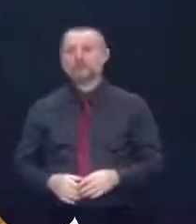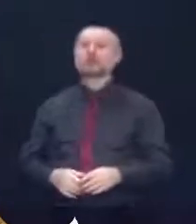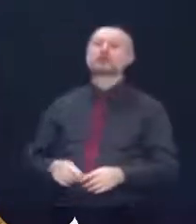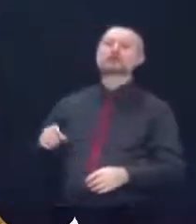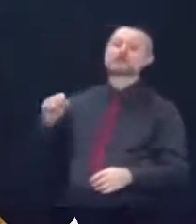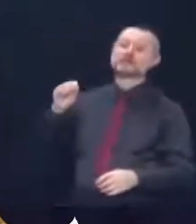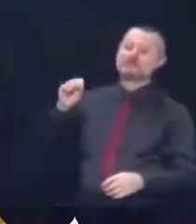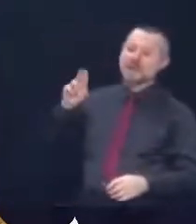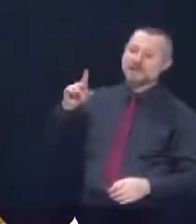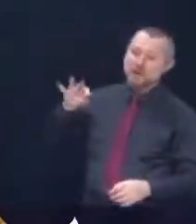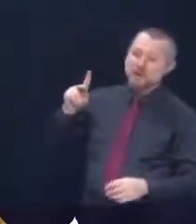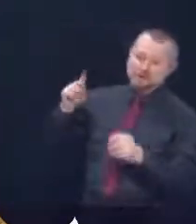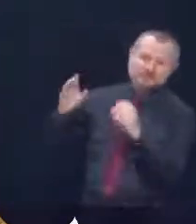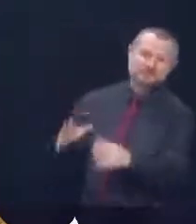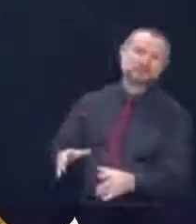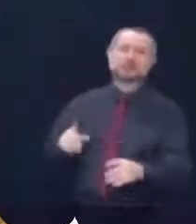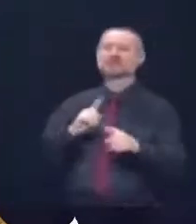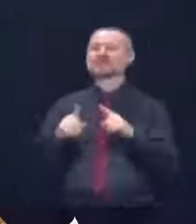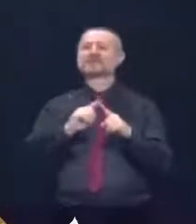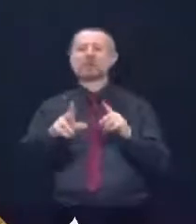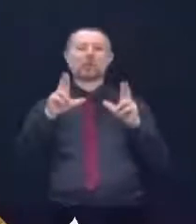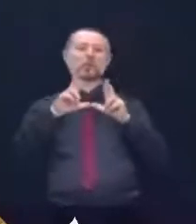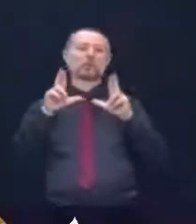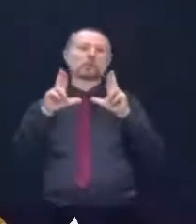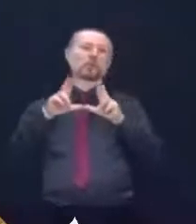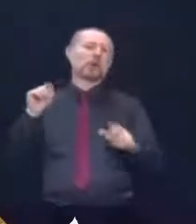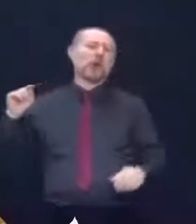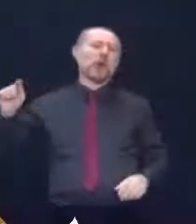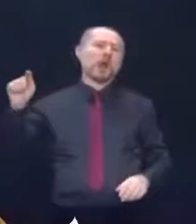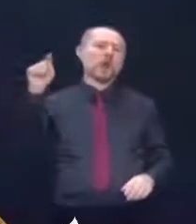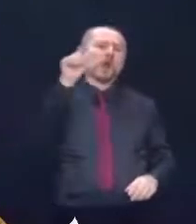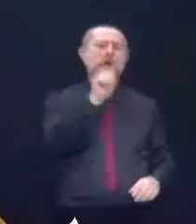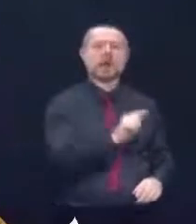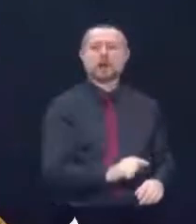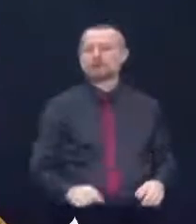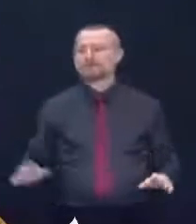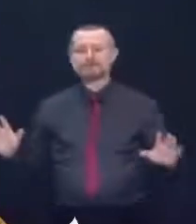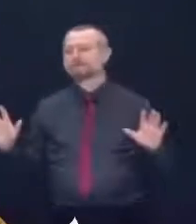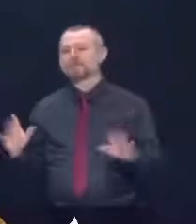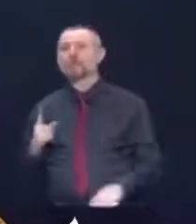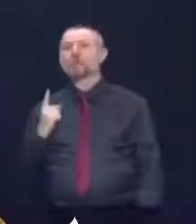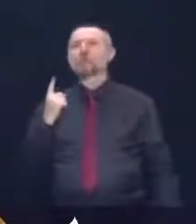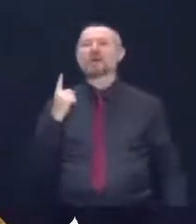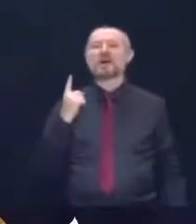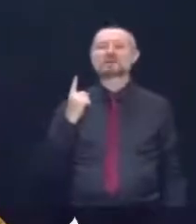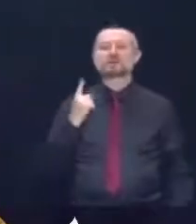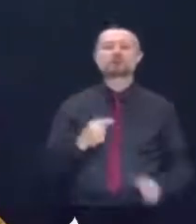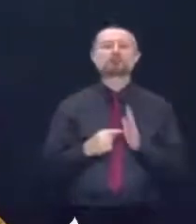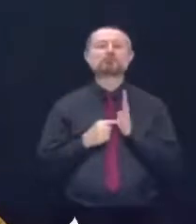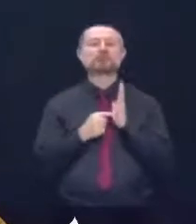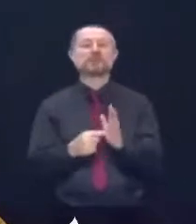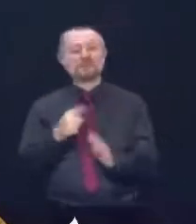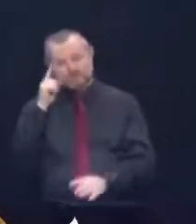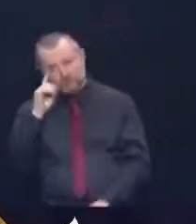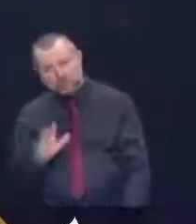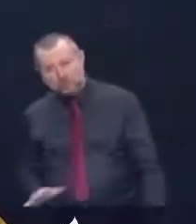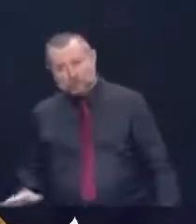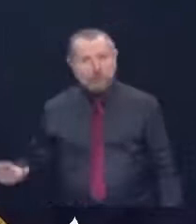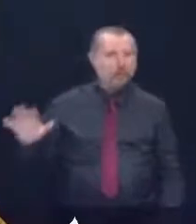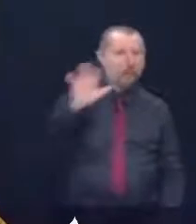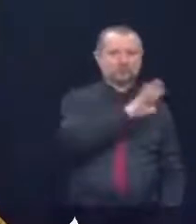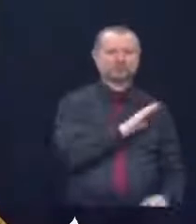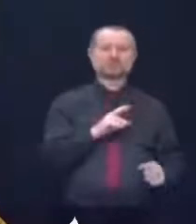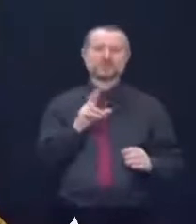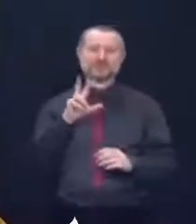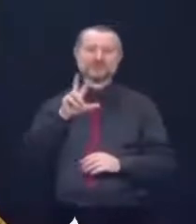teachers, multiple unions. The same rule applies to all at 3%.